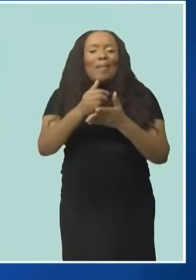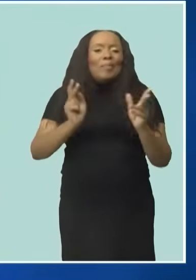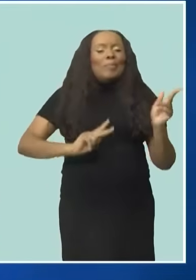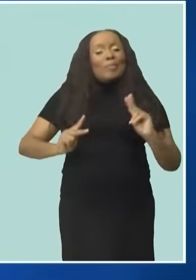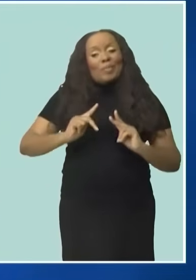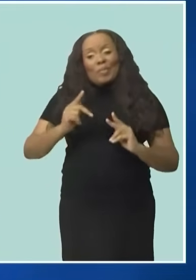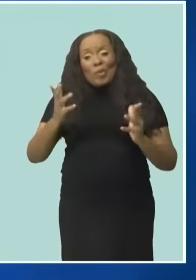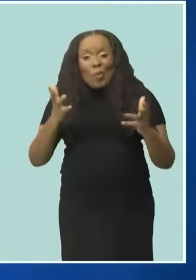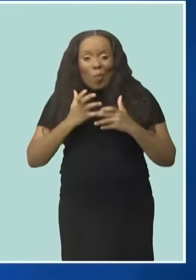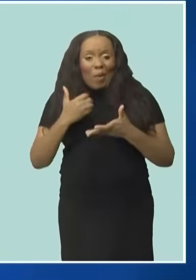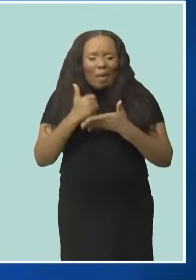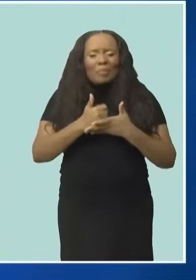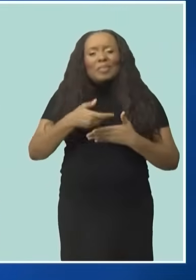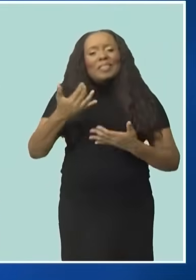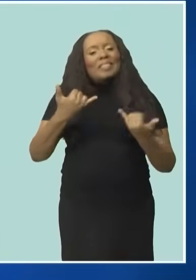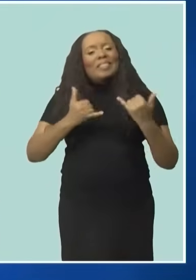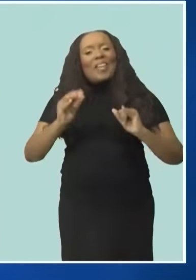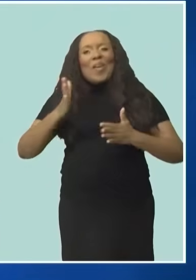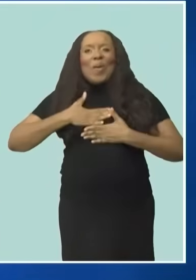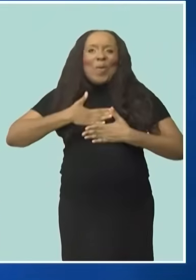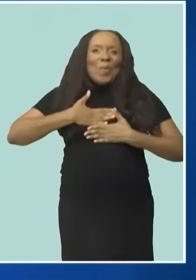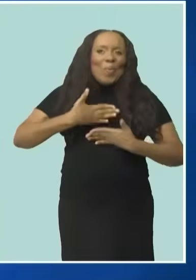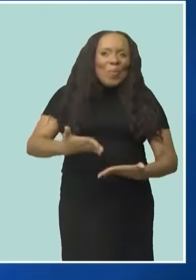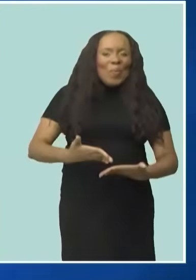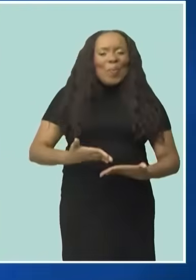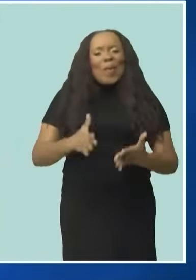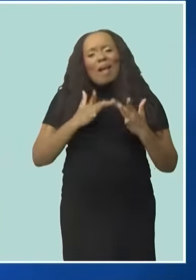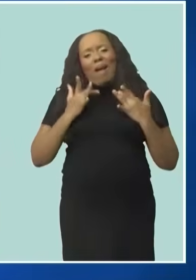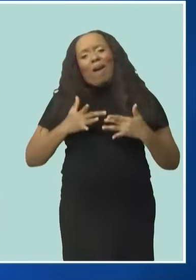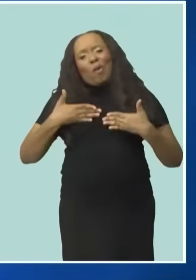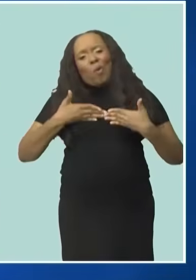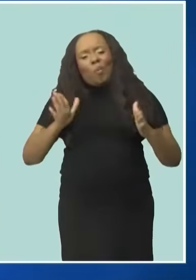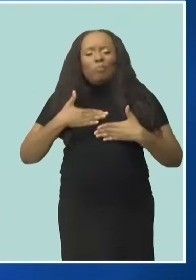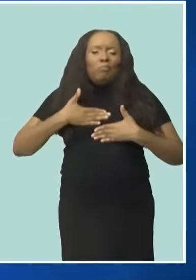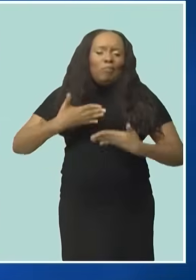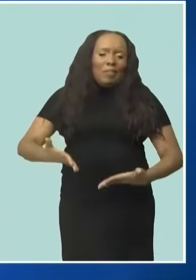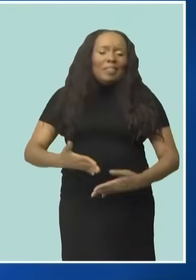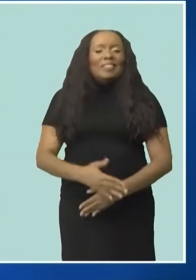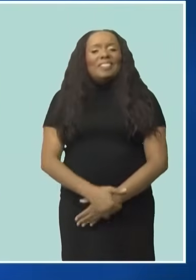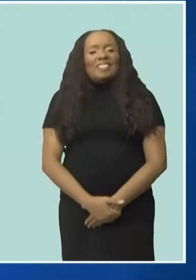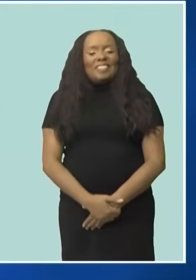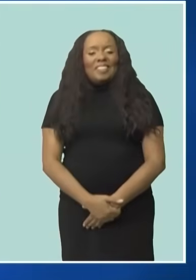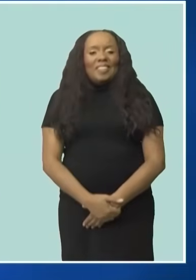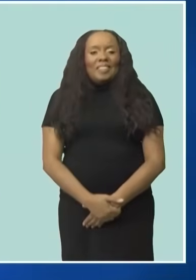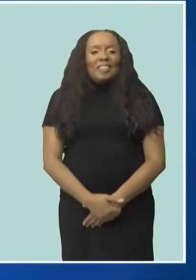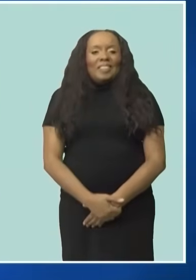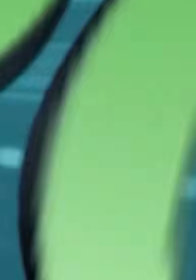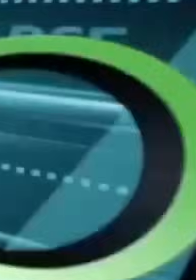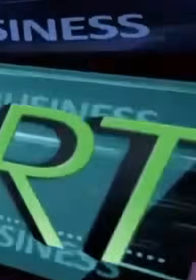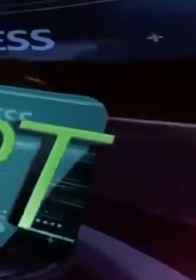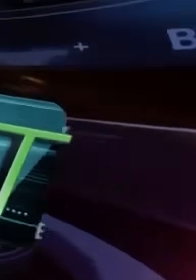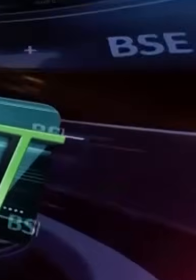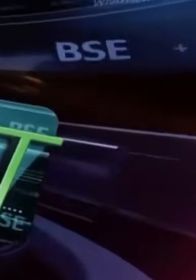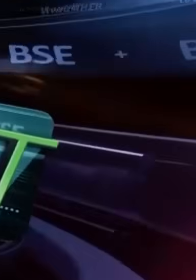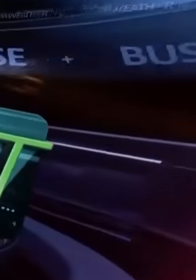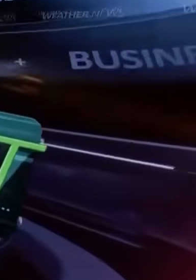her assistance. Rachel Agard, CBC News.